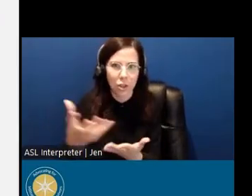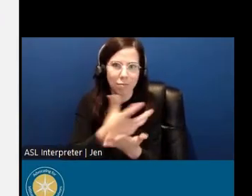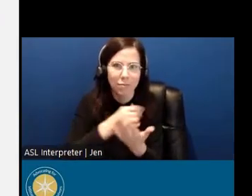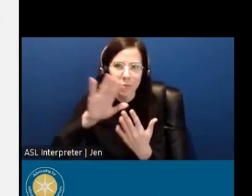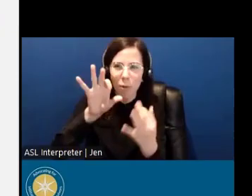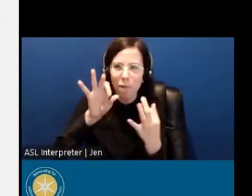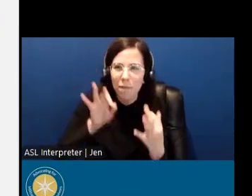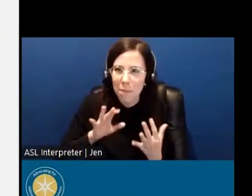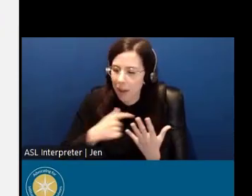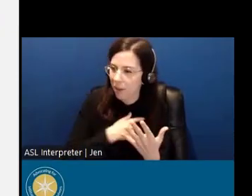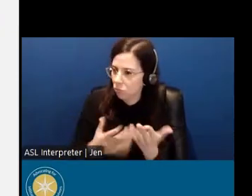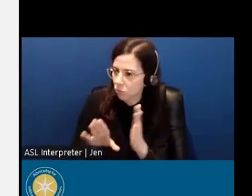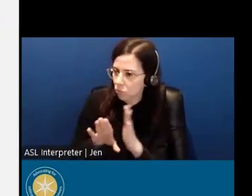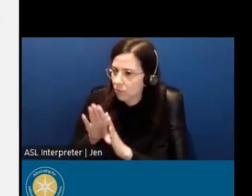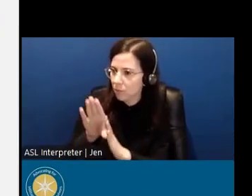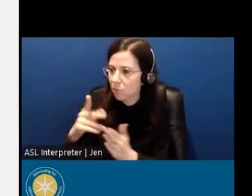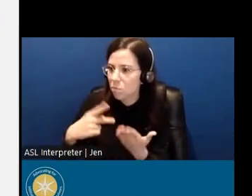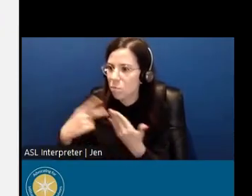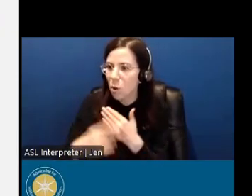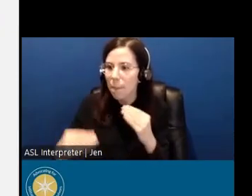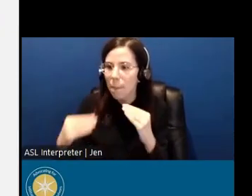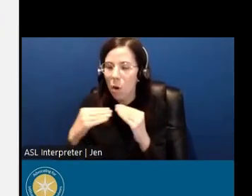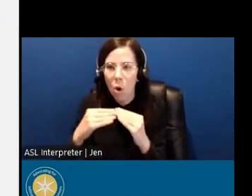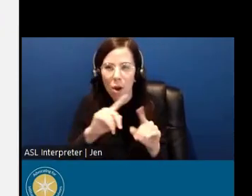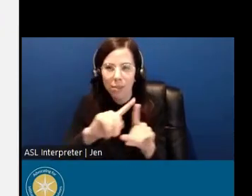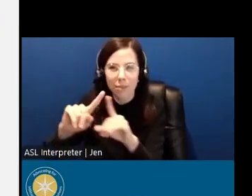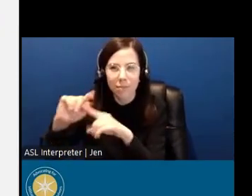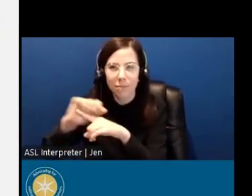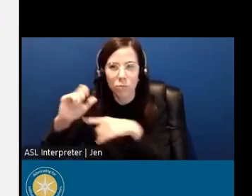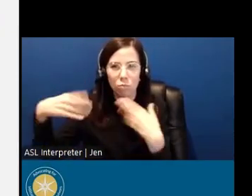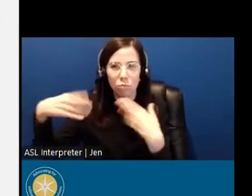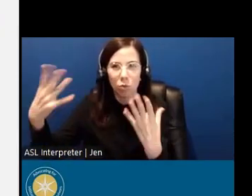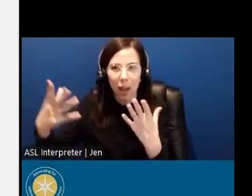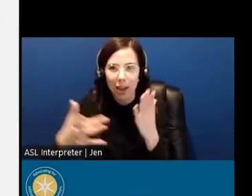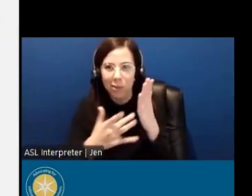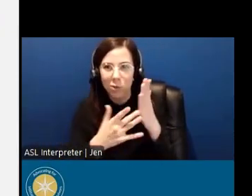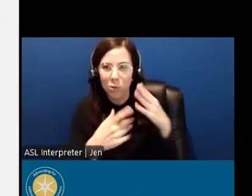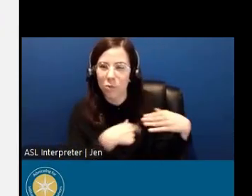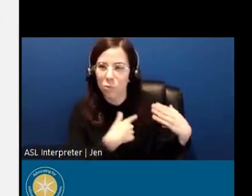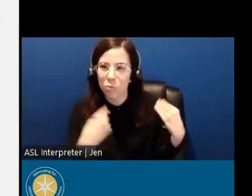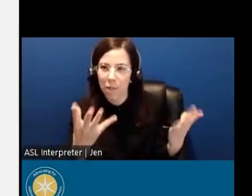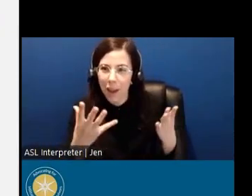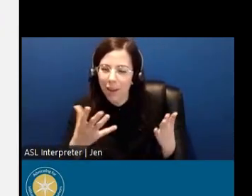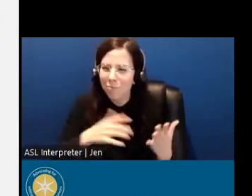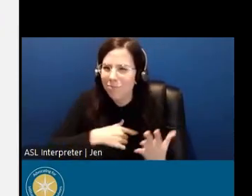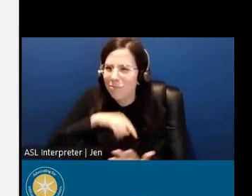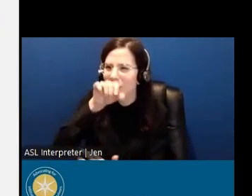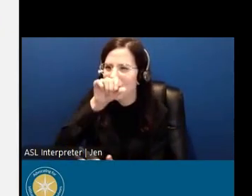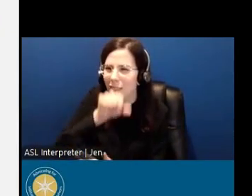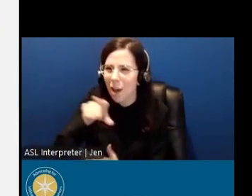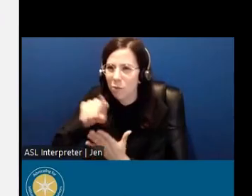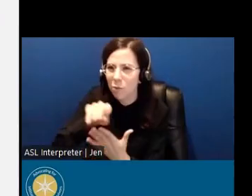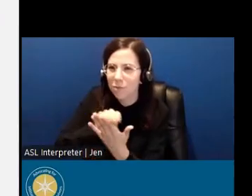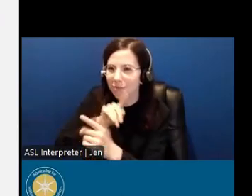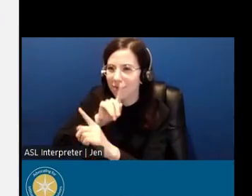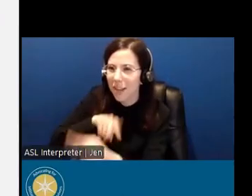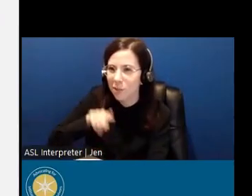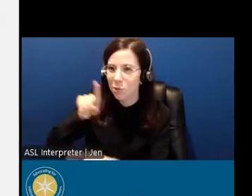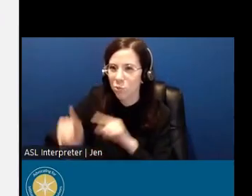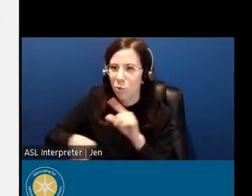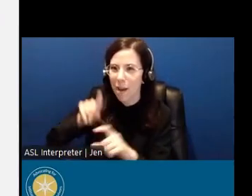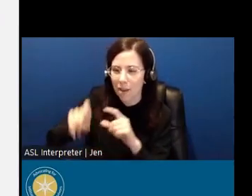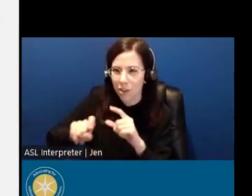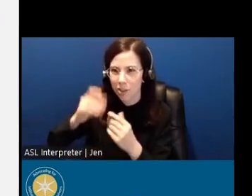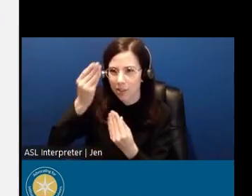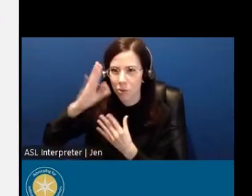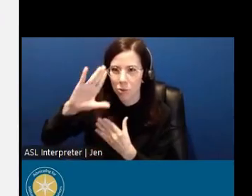program, this project, and the different trainings that we provide and tools that we provide. So we would love for you to complete that survey, but also so you can receive